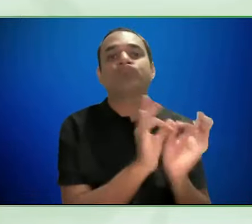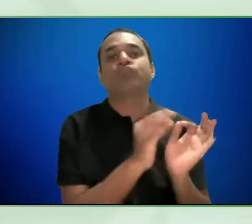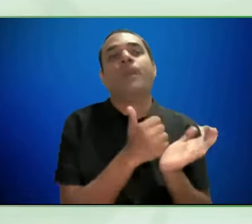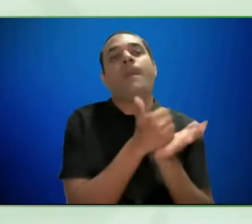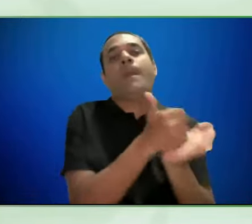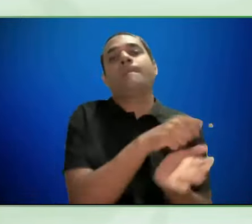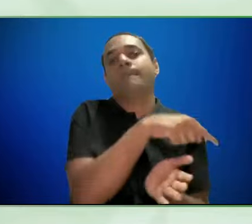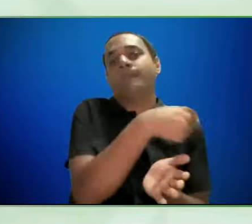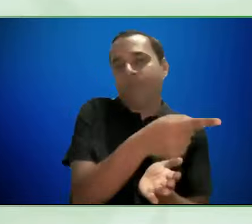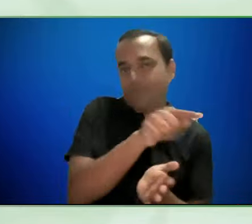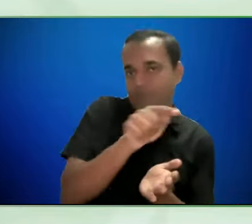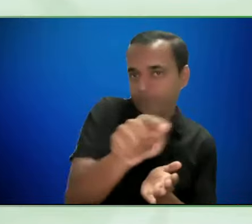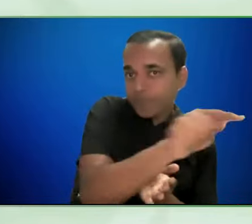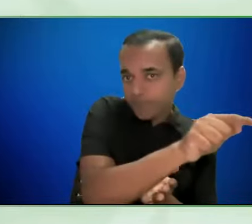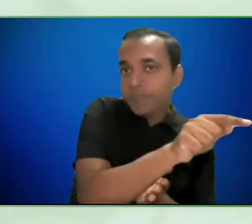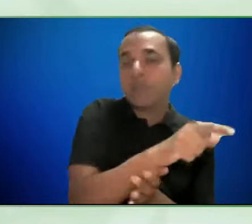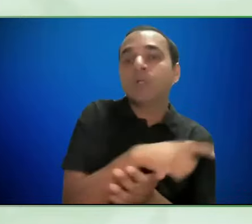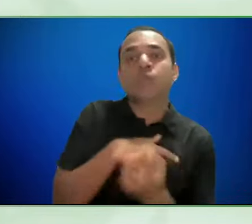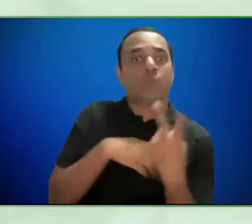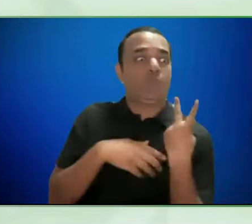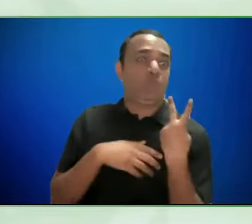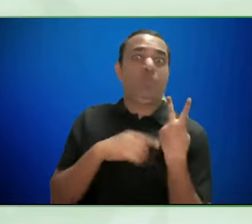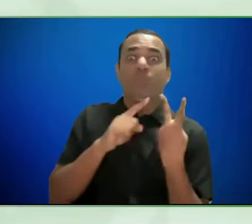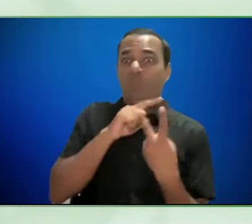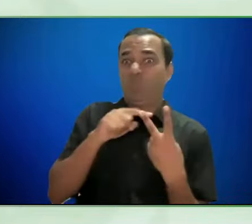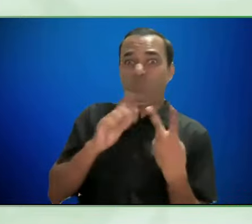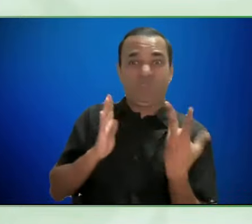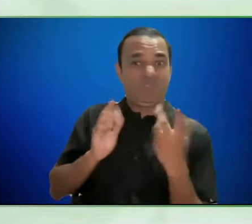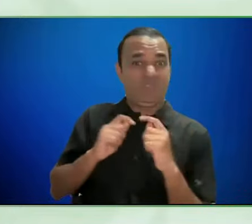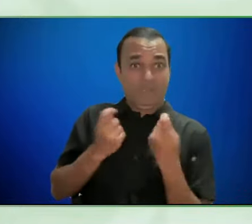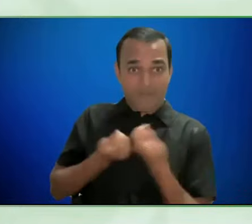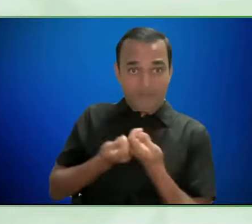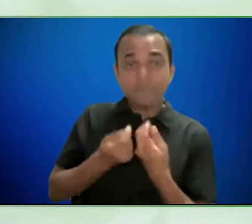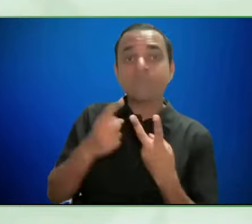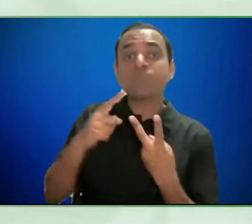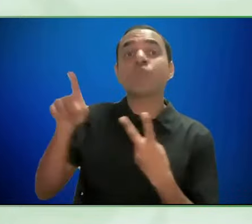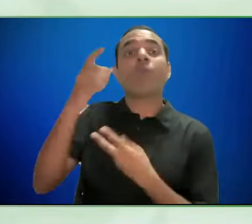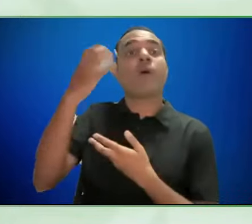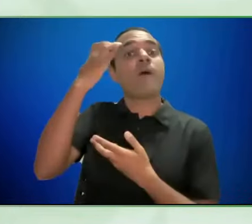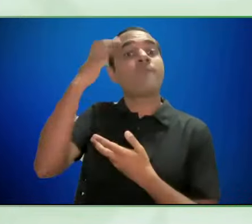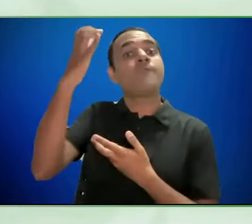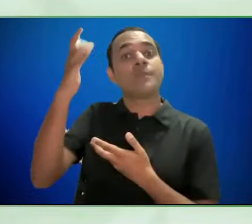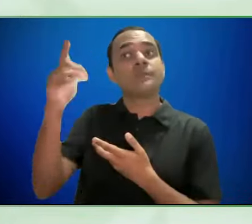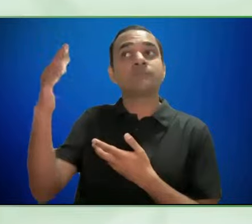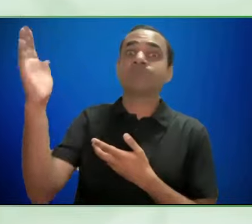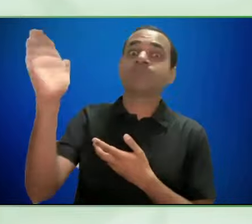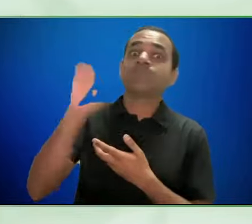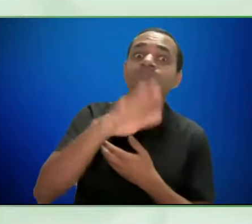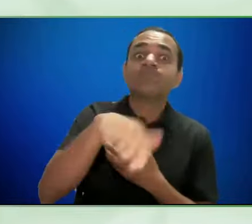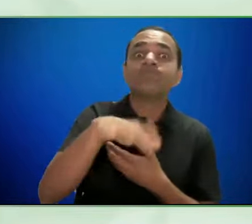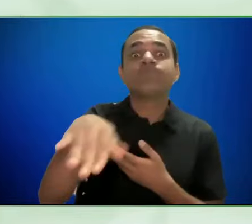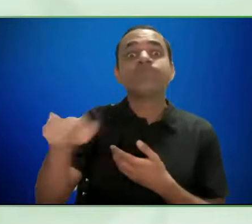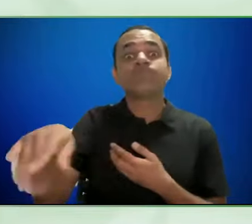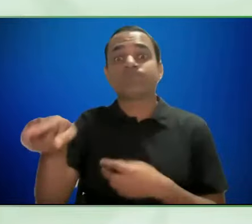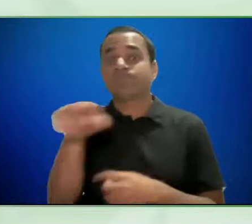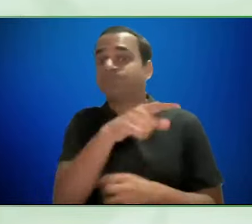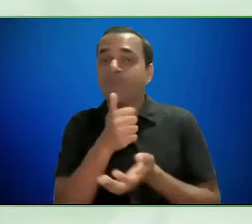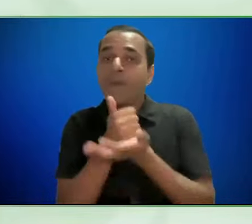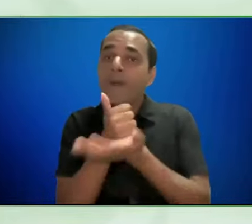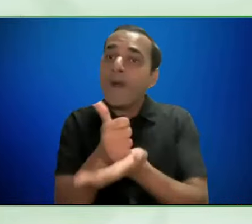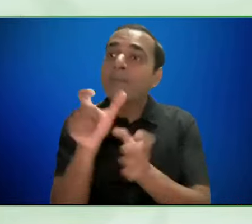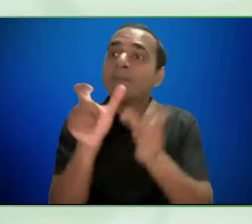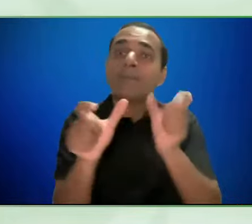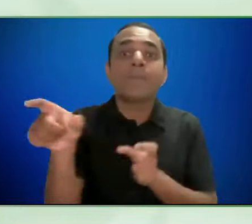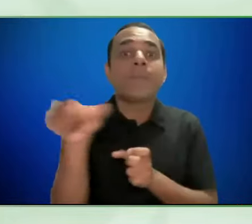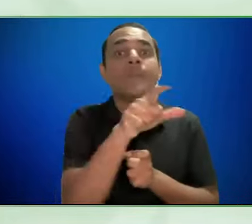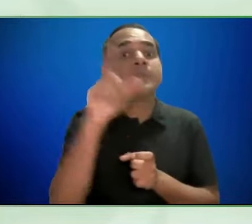granted us the money, and... There's three parts to the Creative Approaches to Practical Community Advocacy yes. project. Yes.